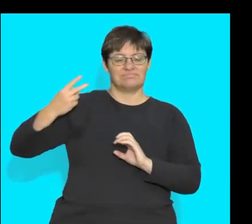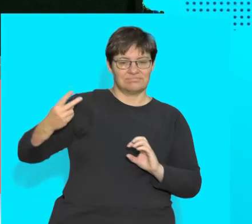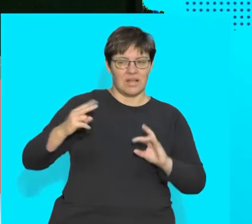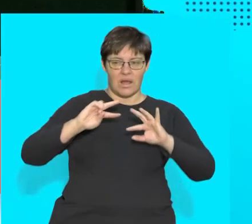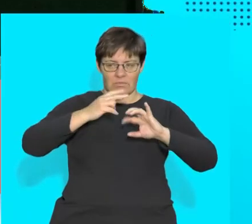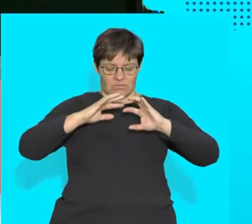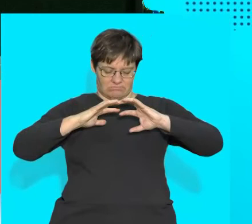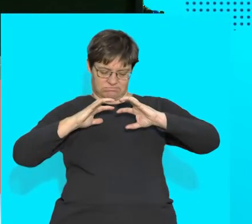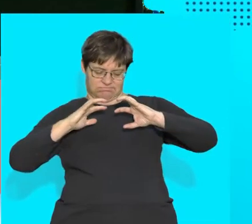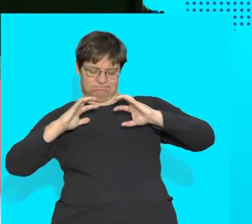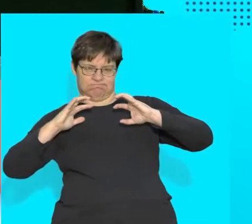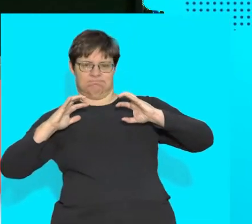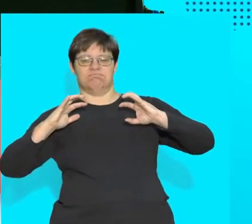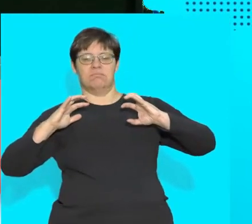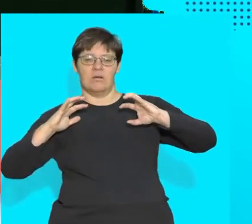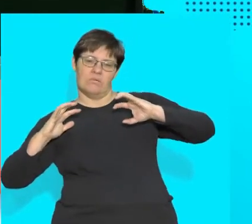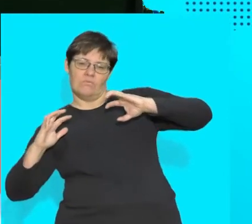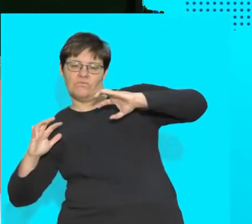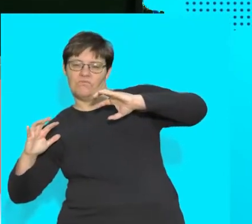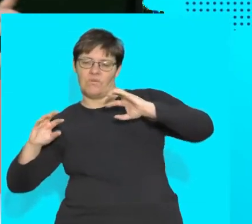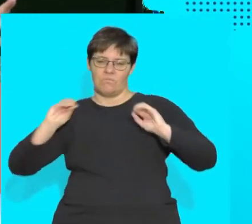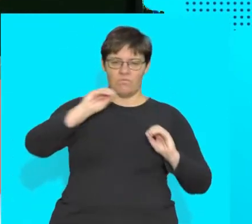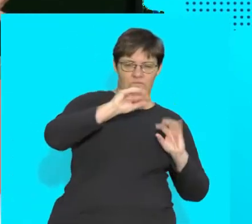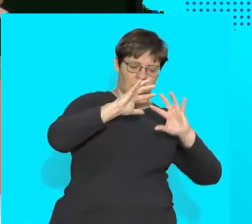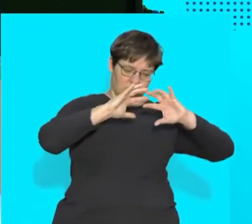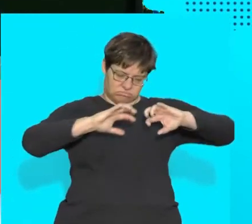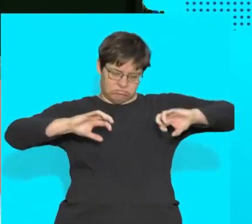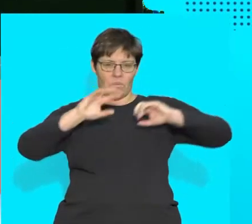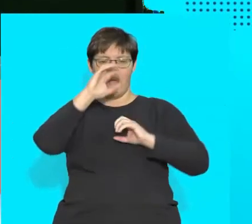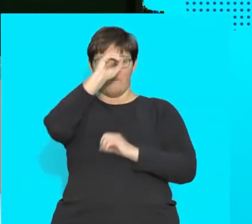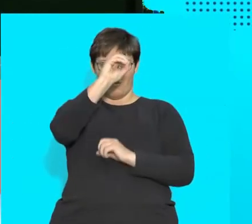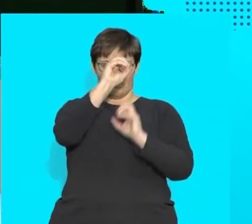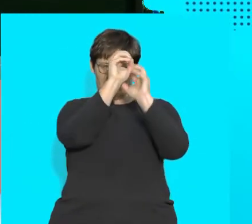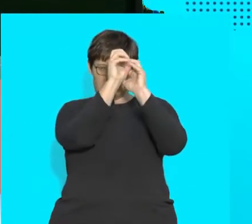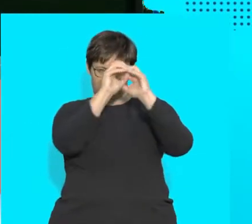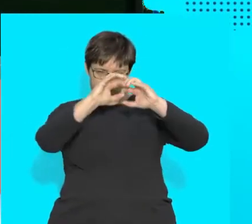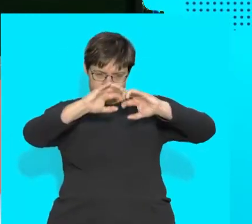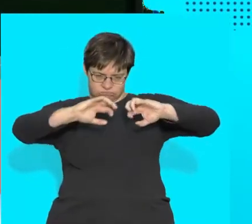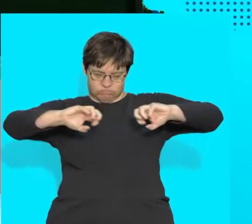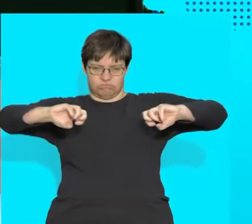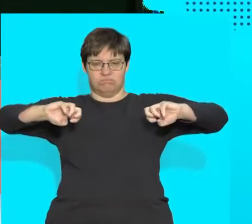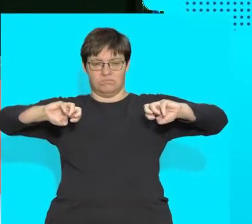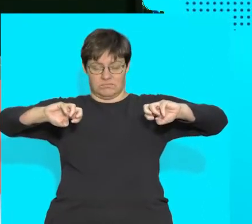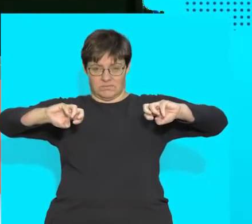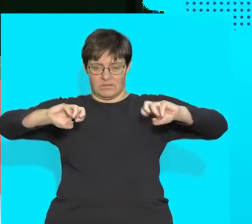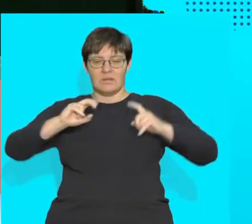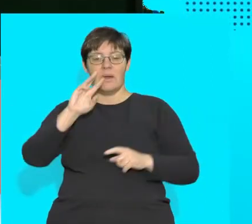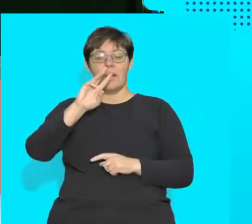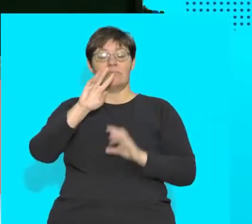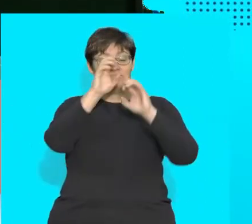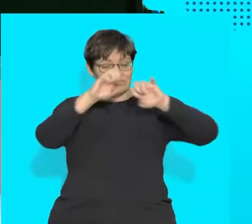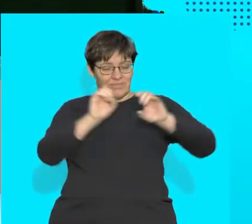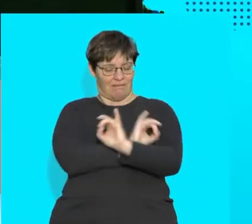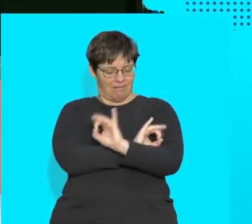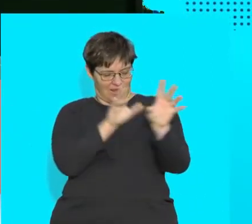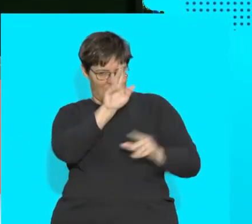to pull, and that's what how they're gonna move things apart. But when you have a look at mitosis, their role is going to